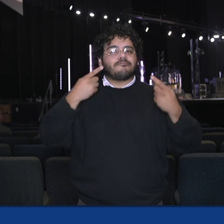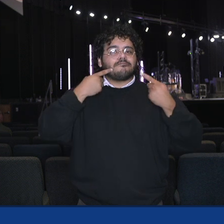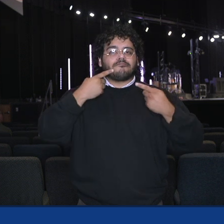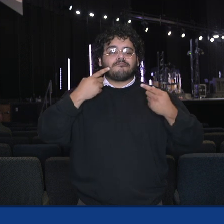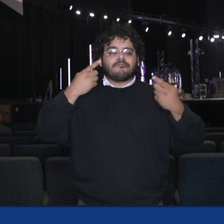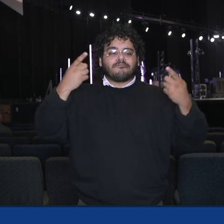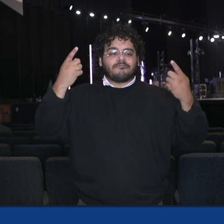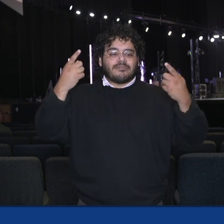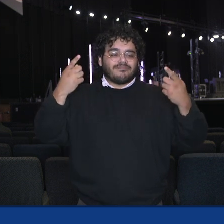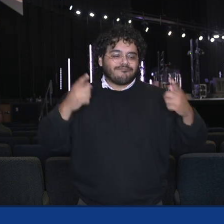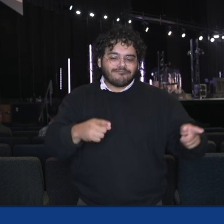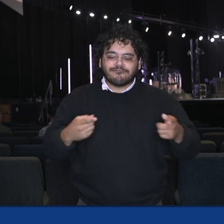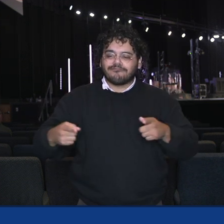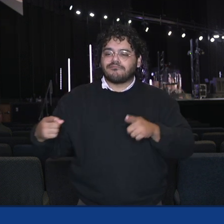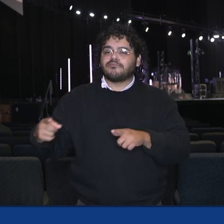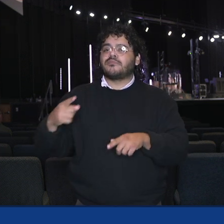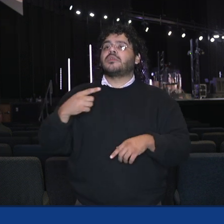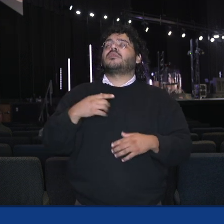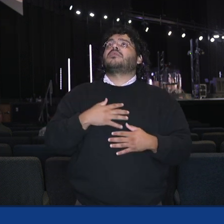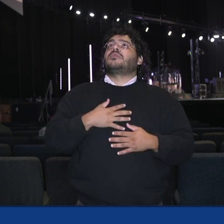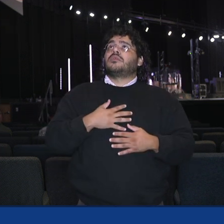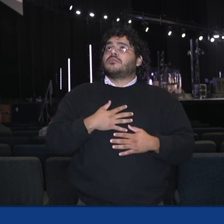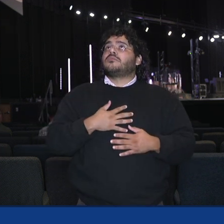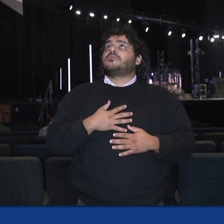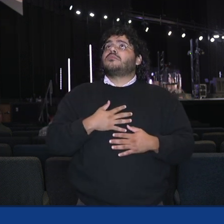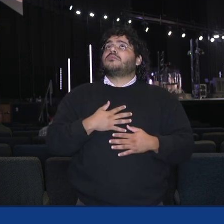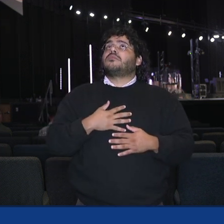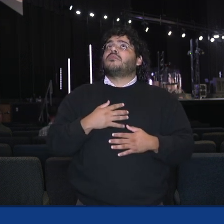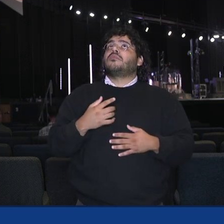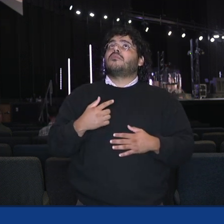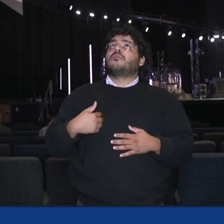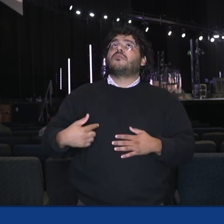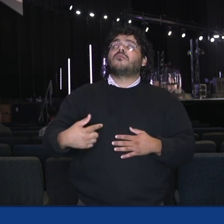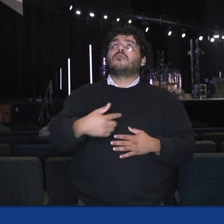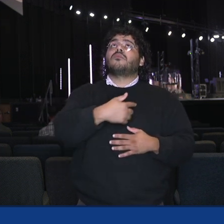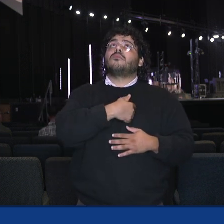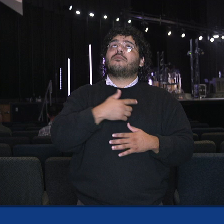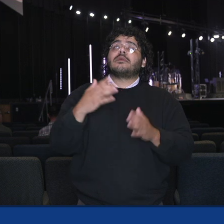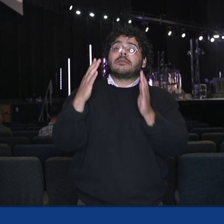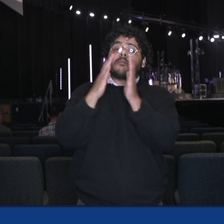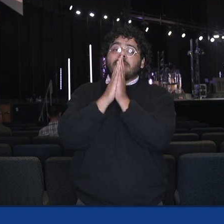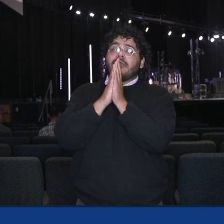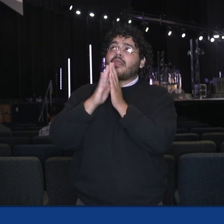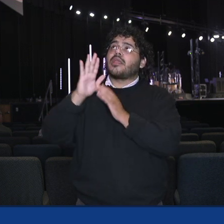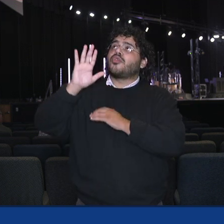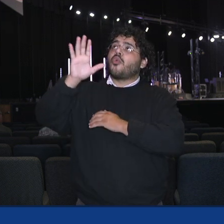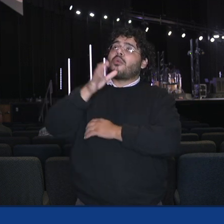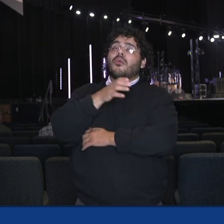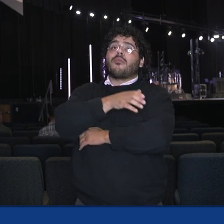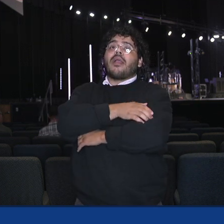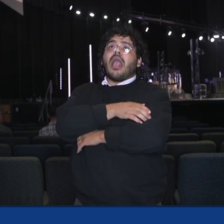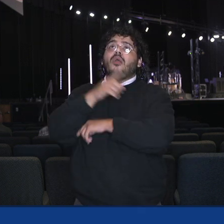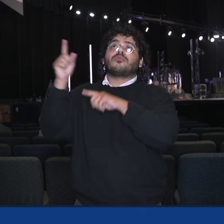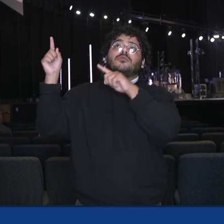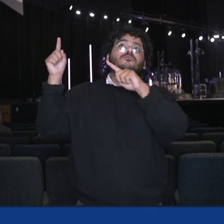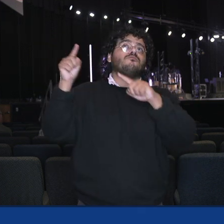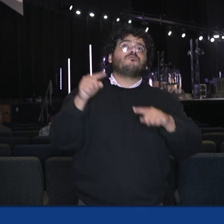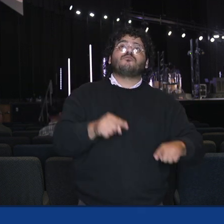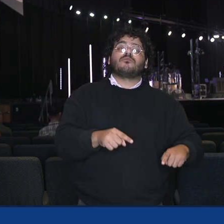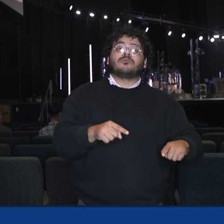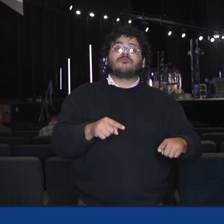we pray your power on all of those who are working to partner with